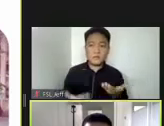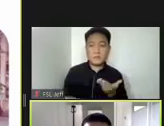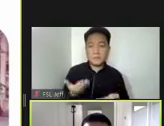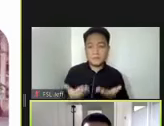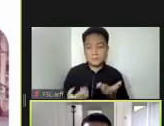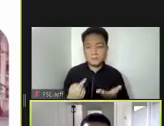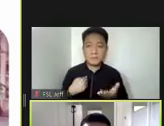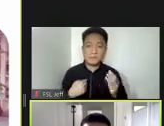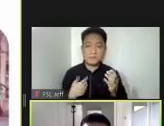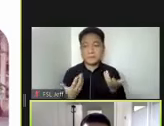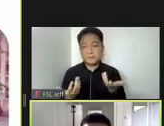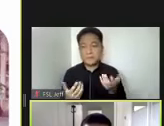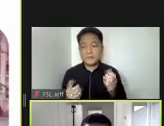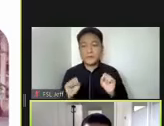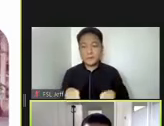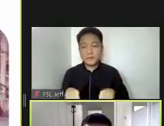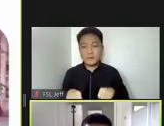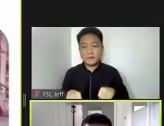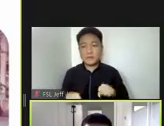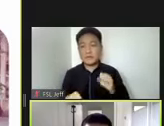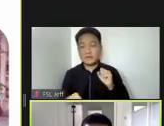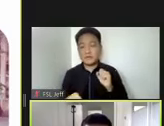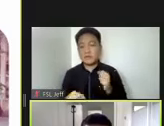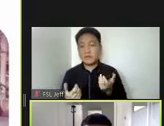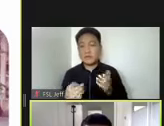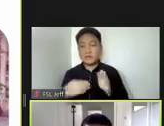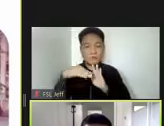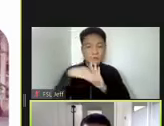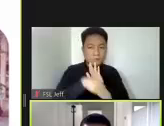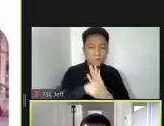up, literally. Next slide.